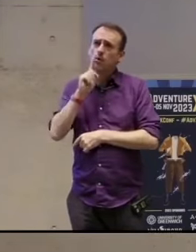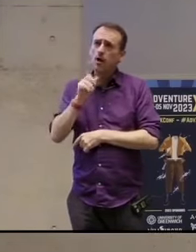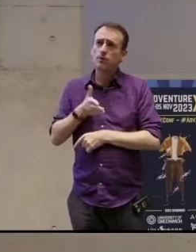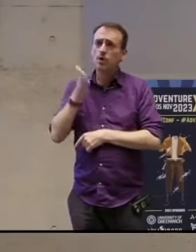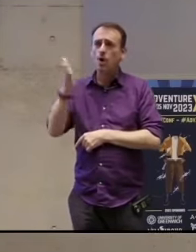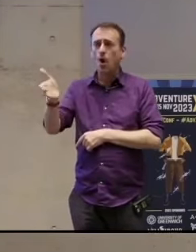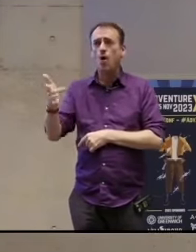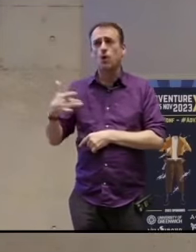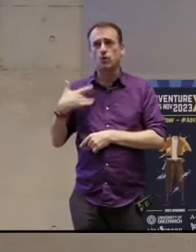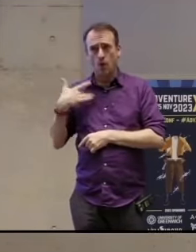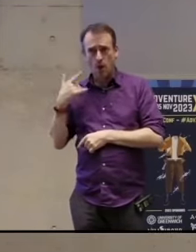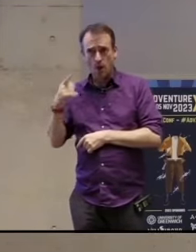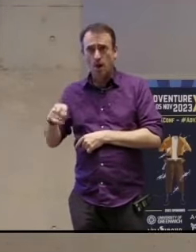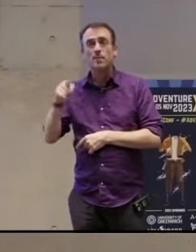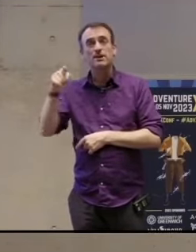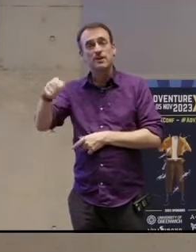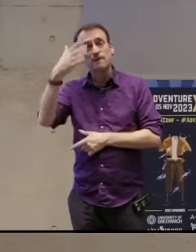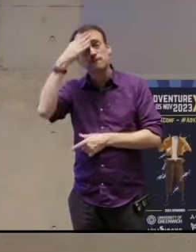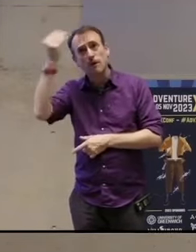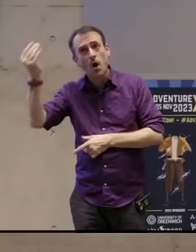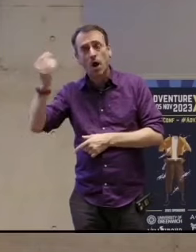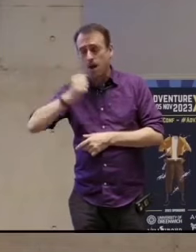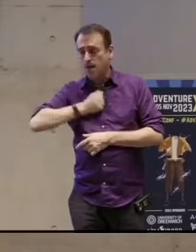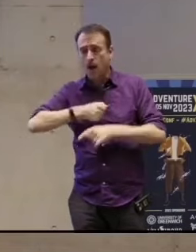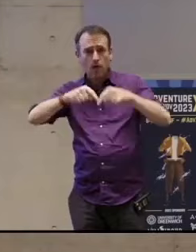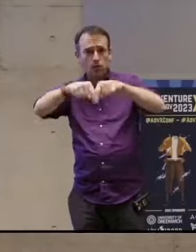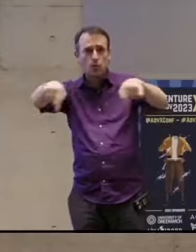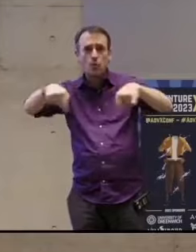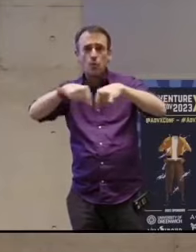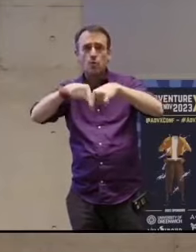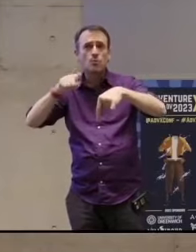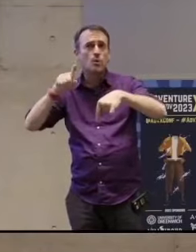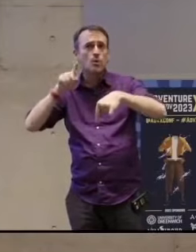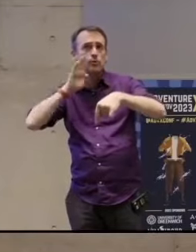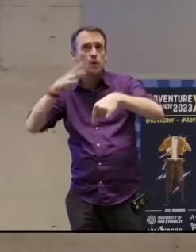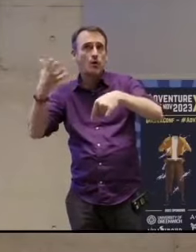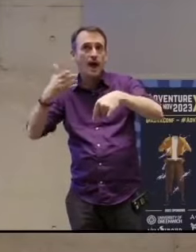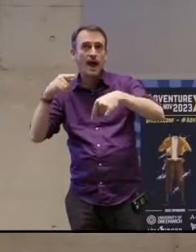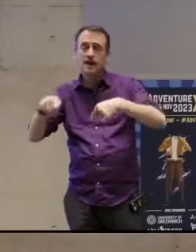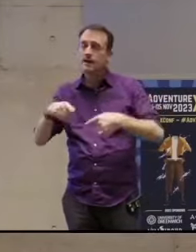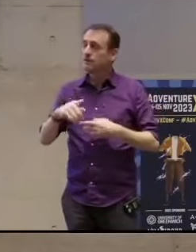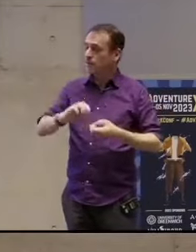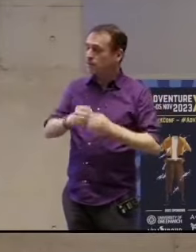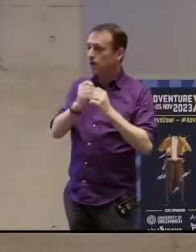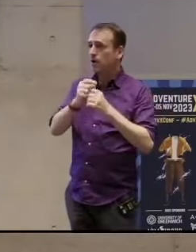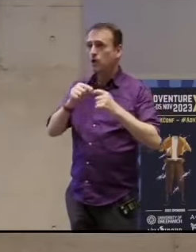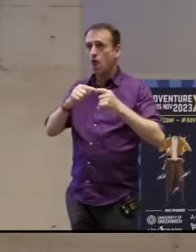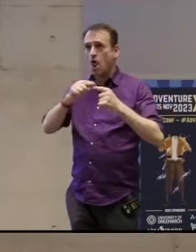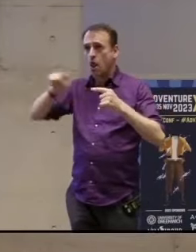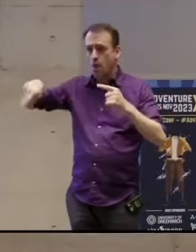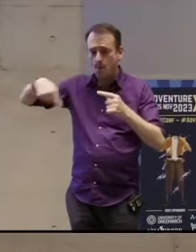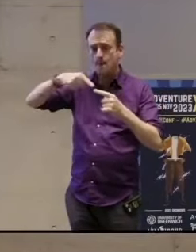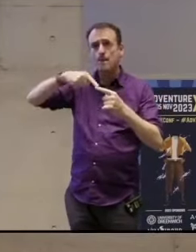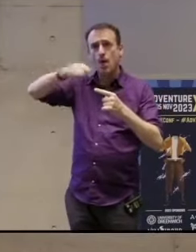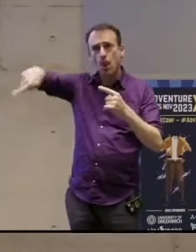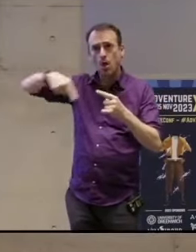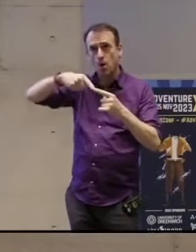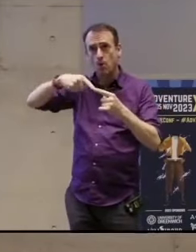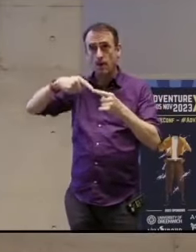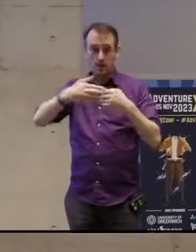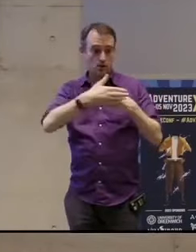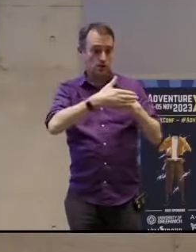the bathroom is. So we had this loop where every door that you open in the house